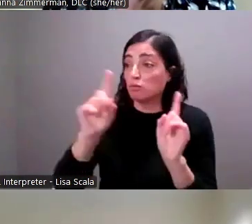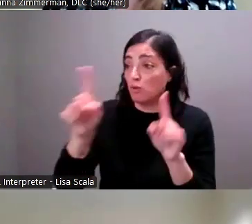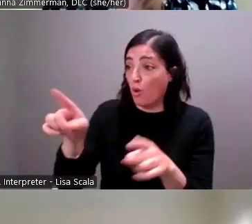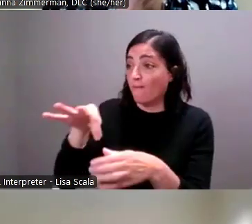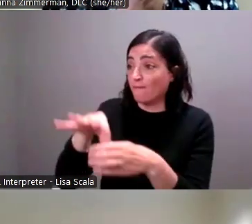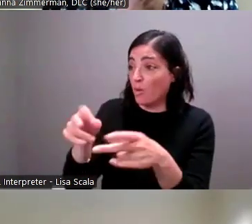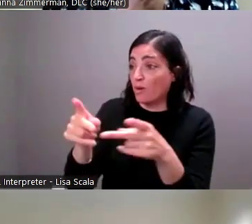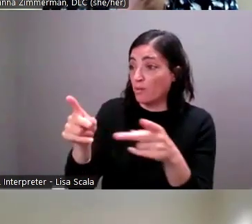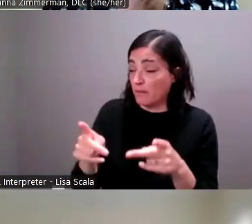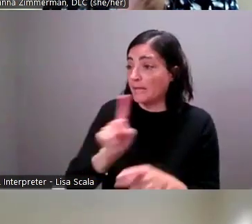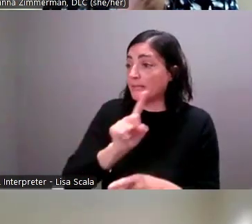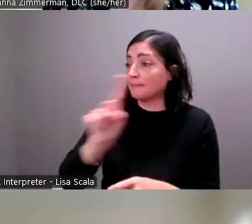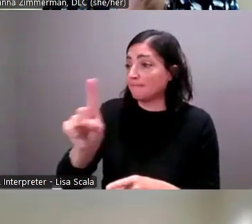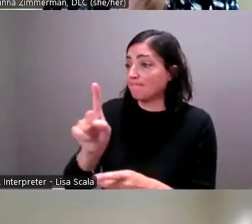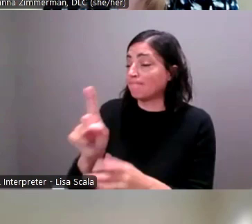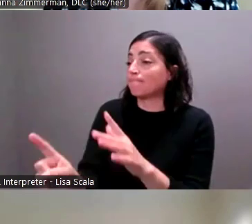and